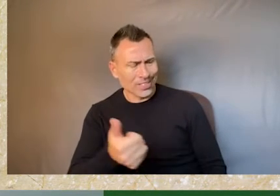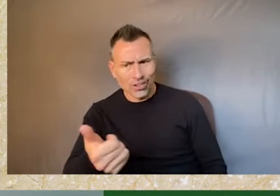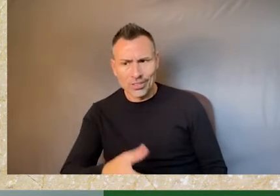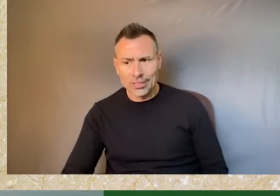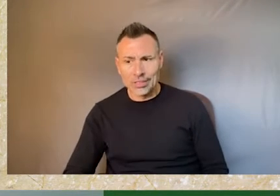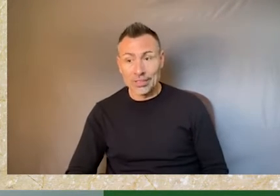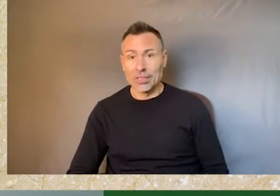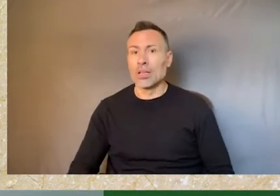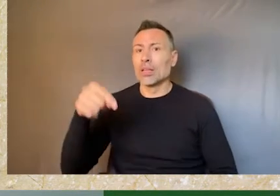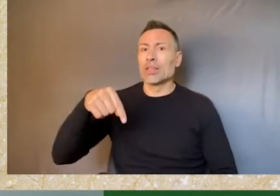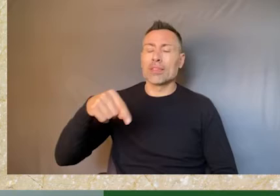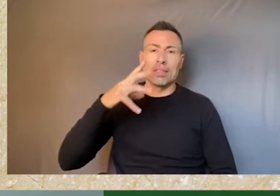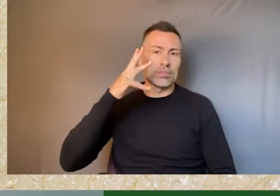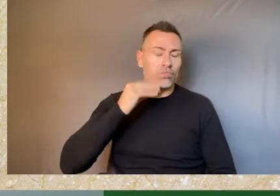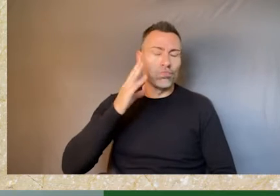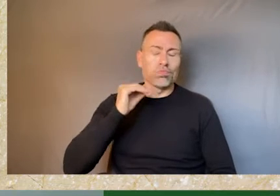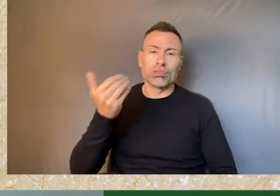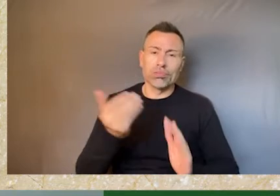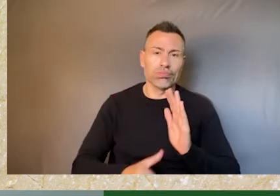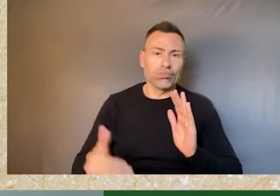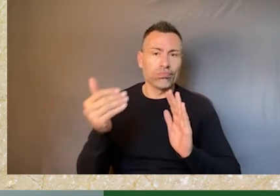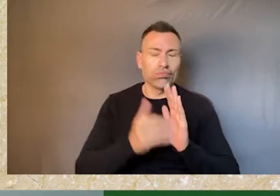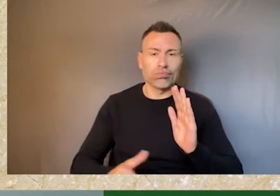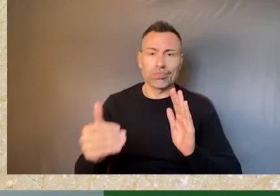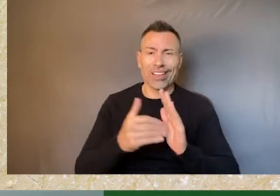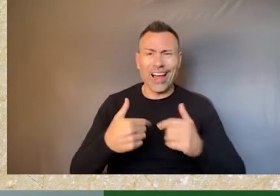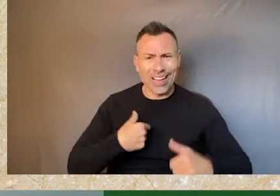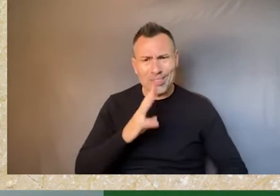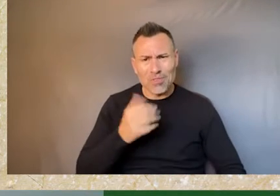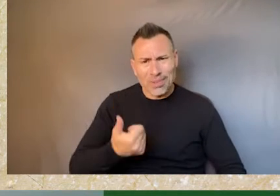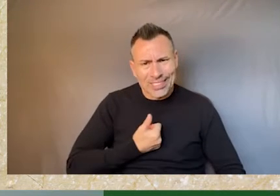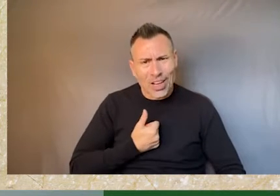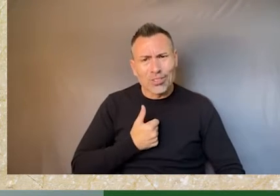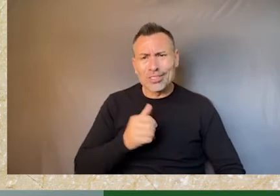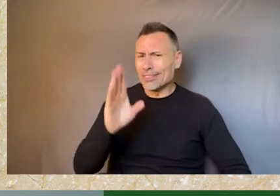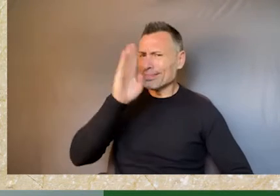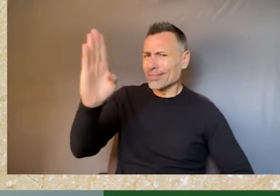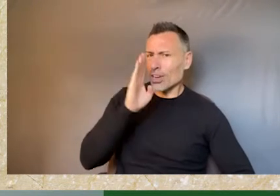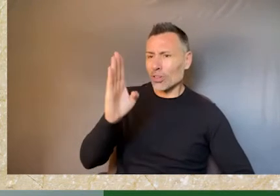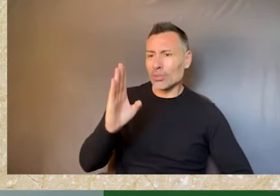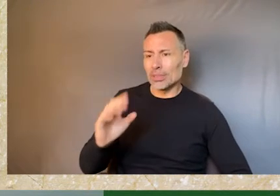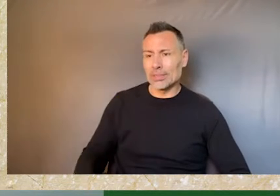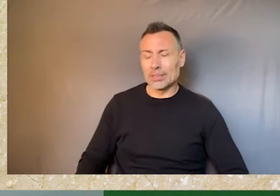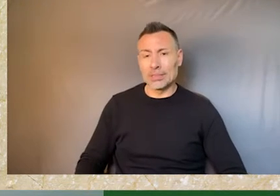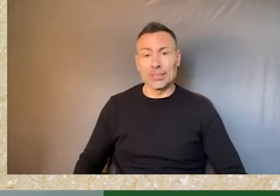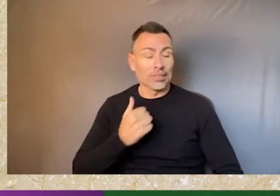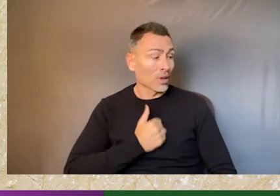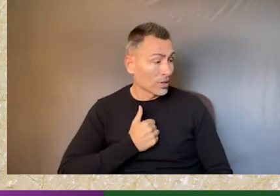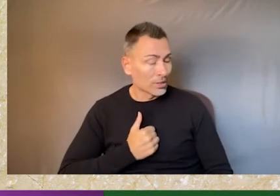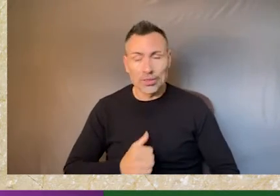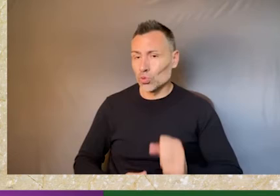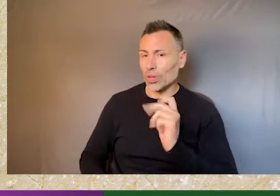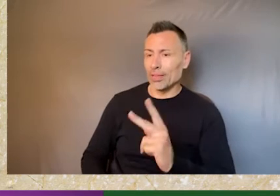This kind of thing happens all the time. I can speak for myself. Just talk to me. Sorry, love. It's okay.